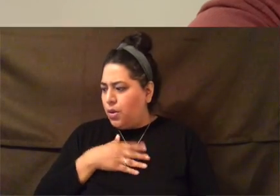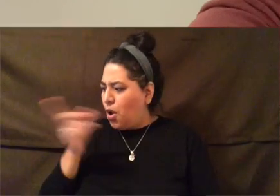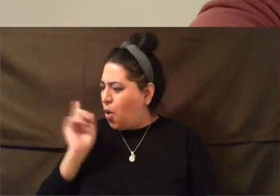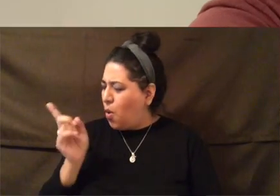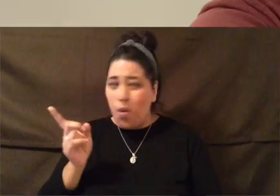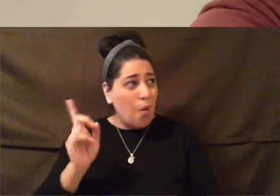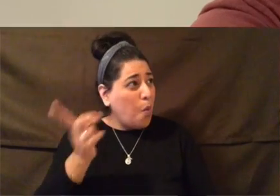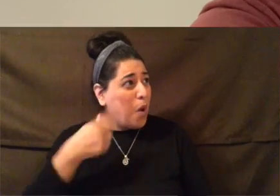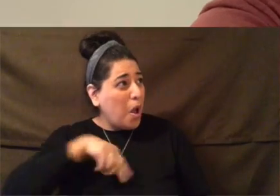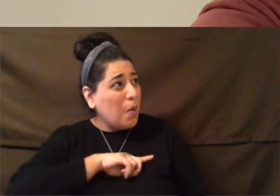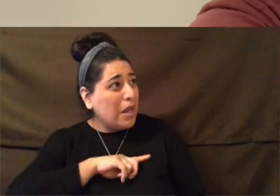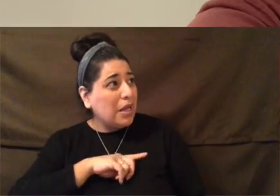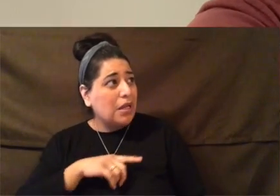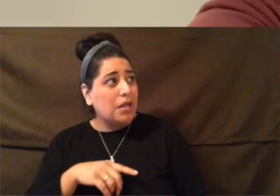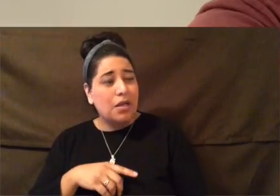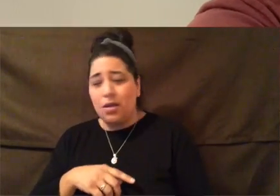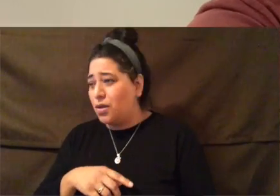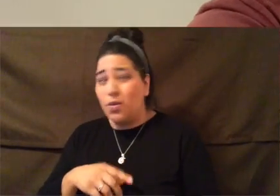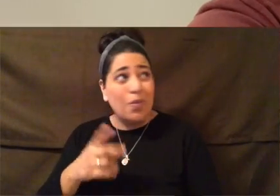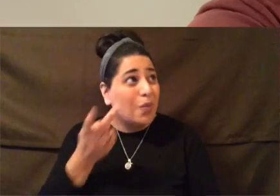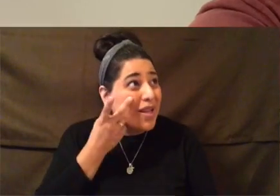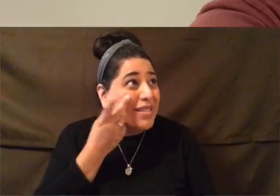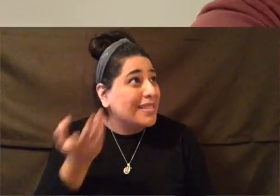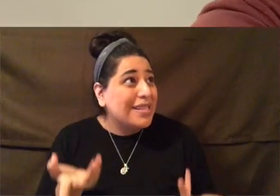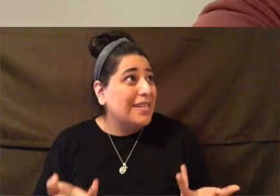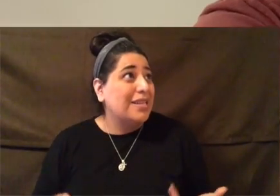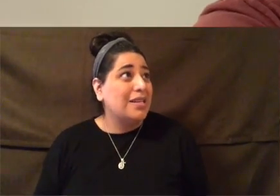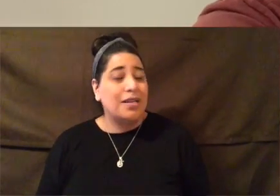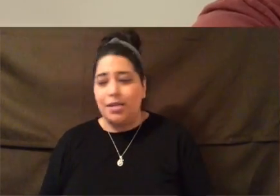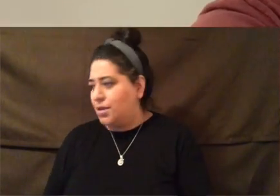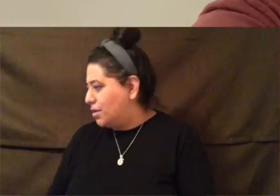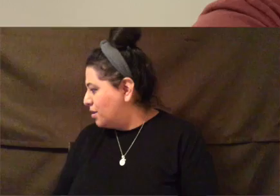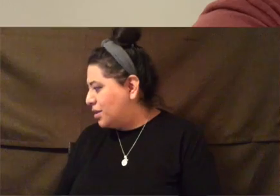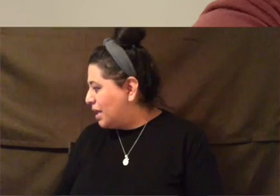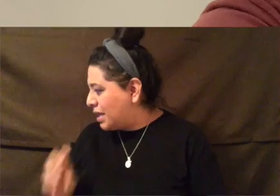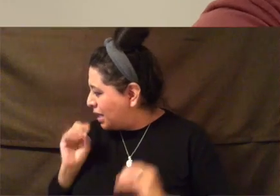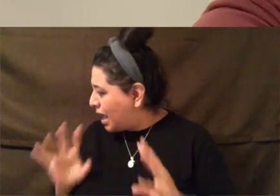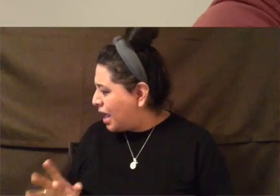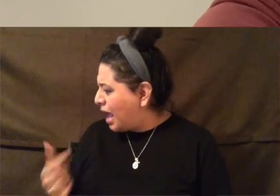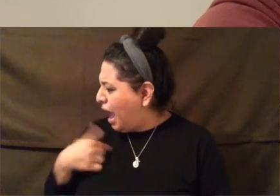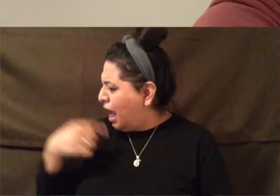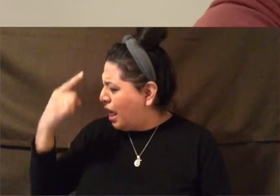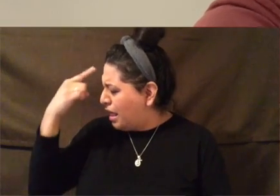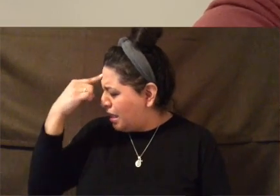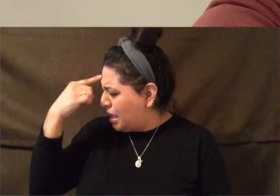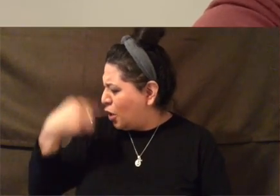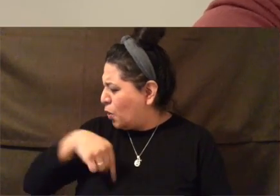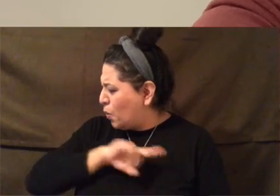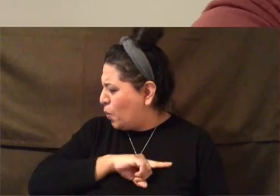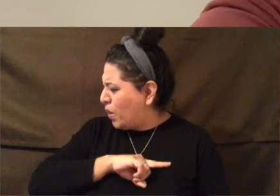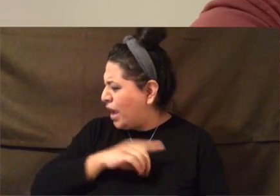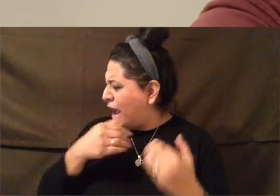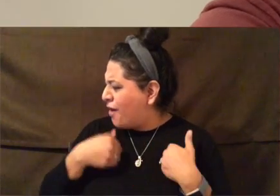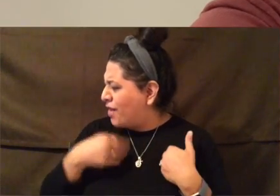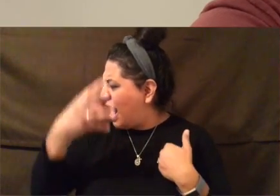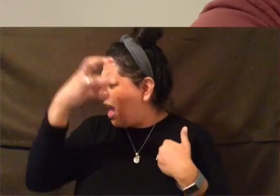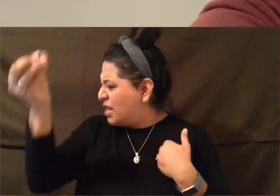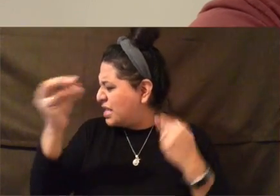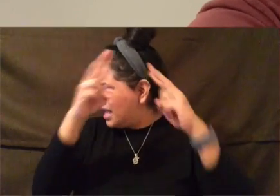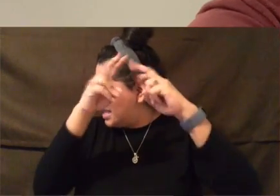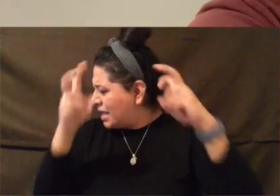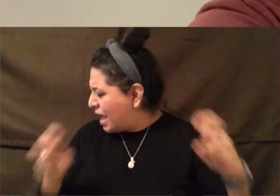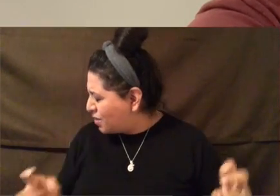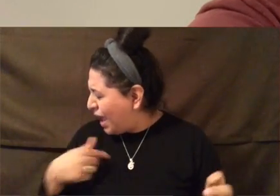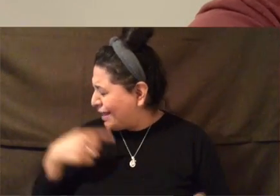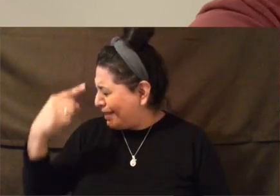breath. "Where are we?" whispered Annie behind him. "What do you see?" "Nothing. But I think we've come